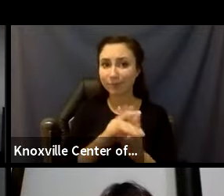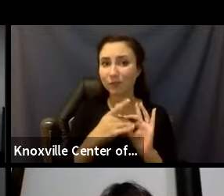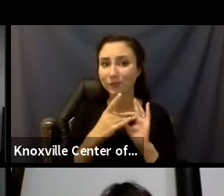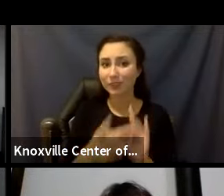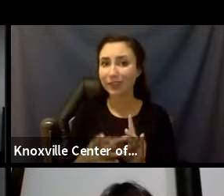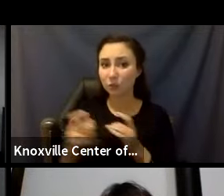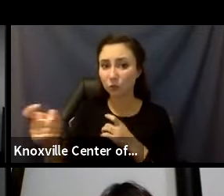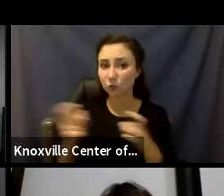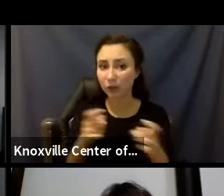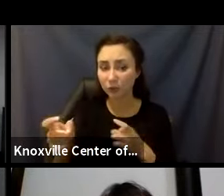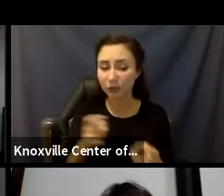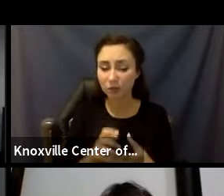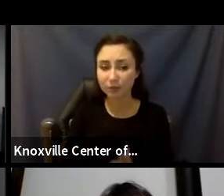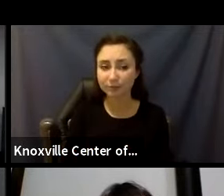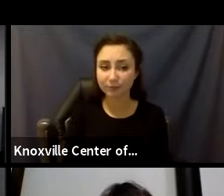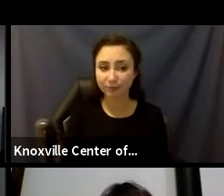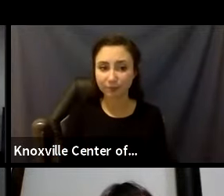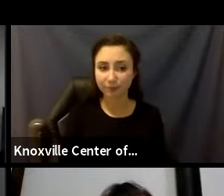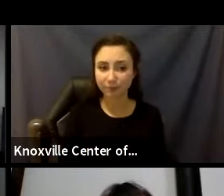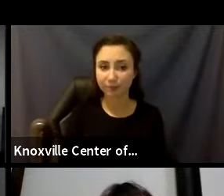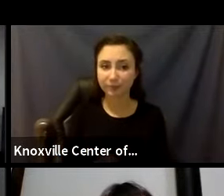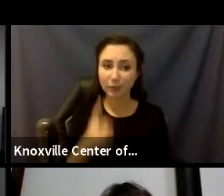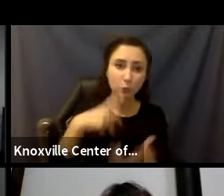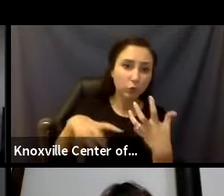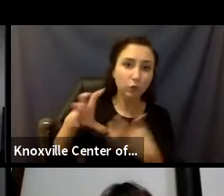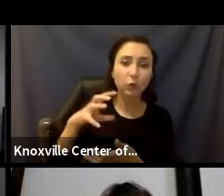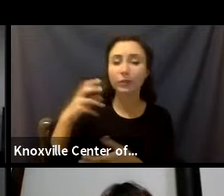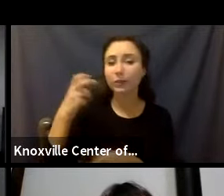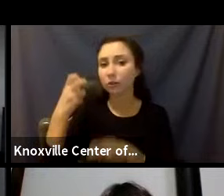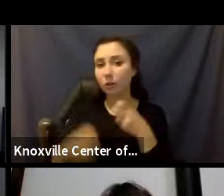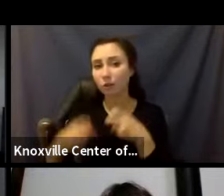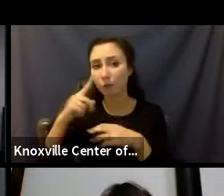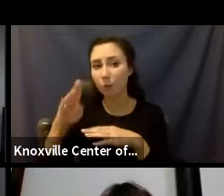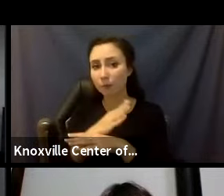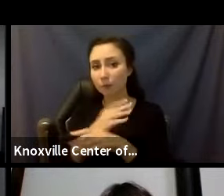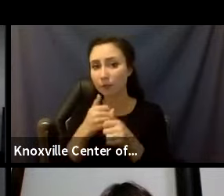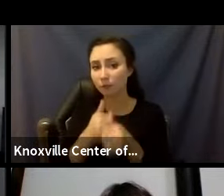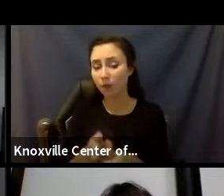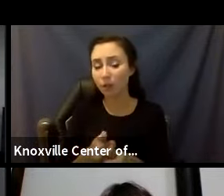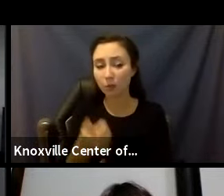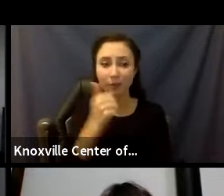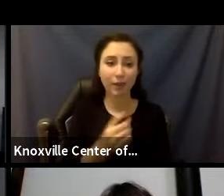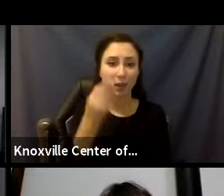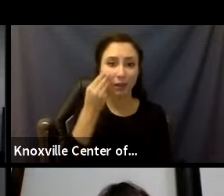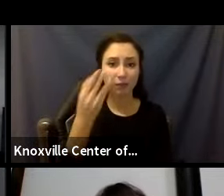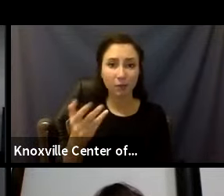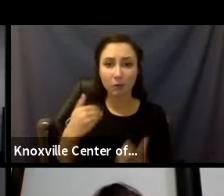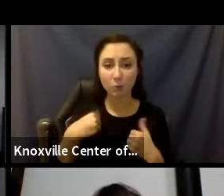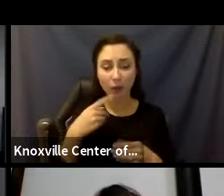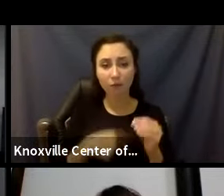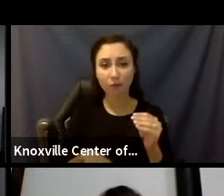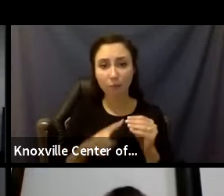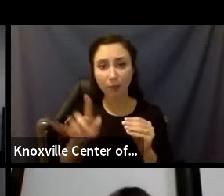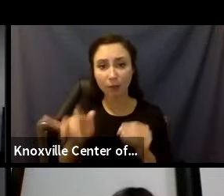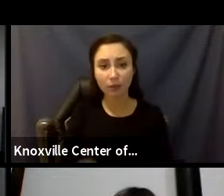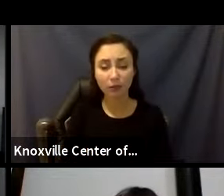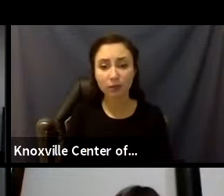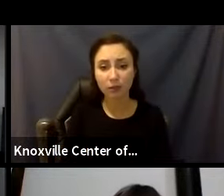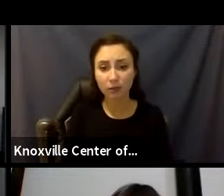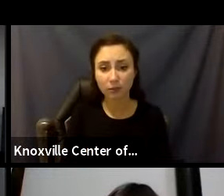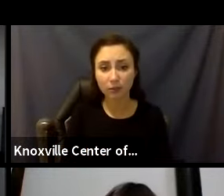either confusing or difficult for the businesses to follow. Any information that anybody has on that that's solid?